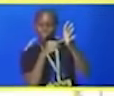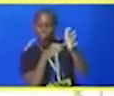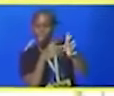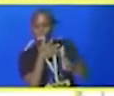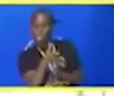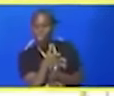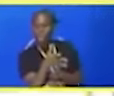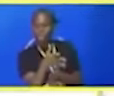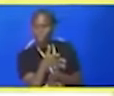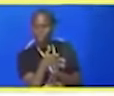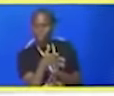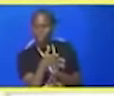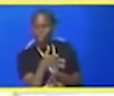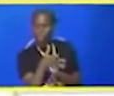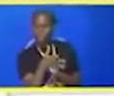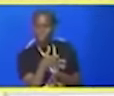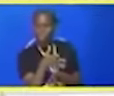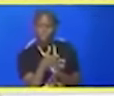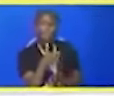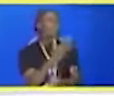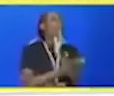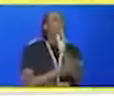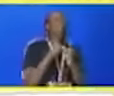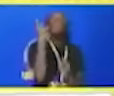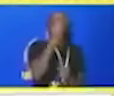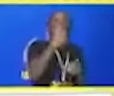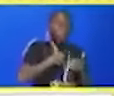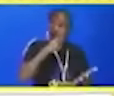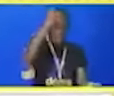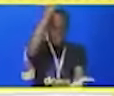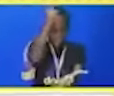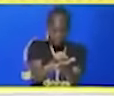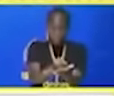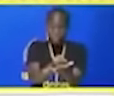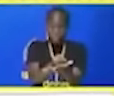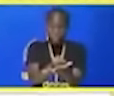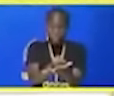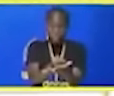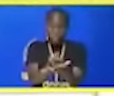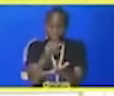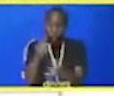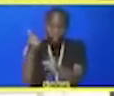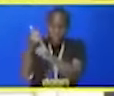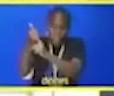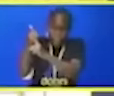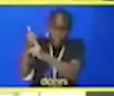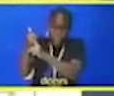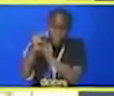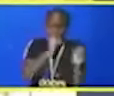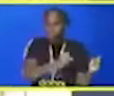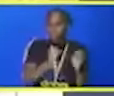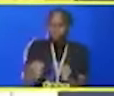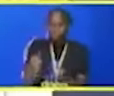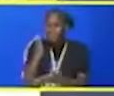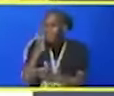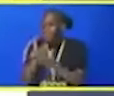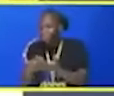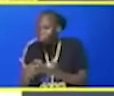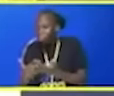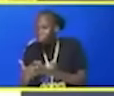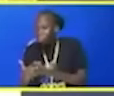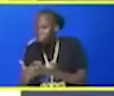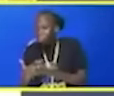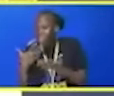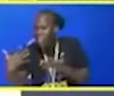always a stamp of his power. There are situations that don't need character, they need power. Did you hear what I